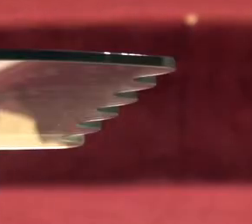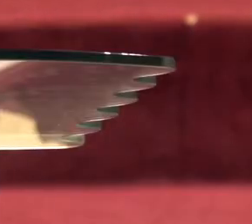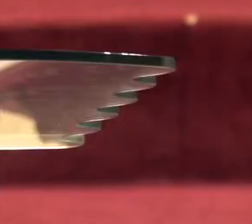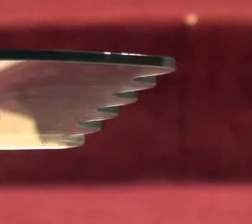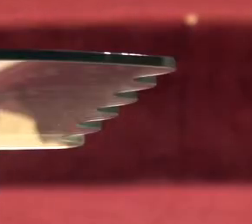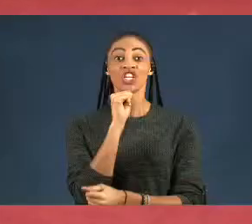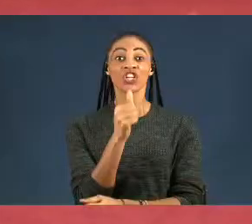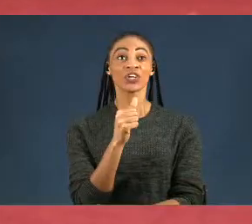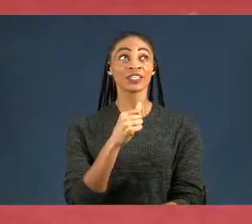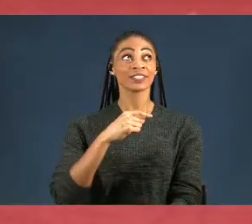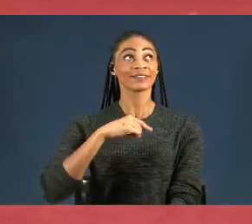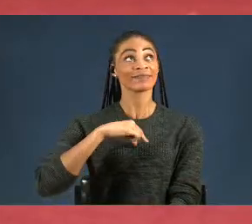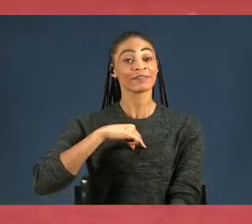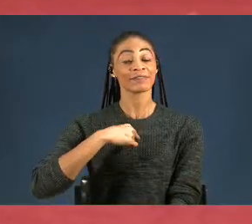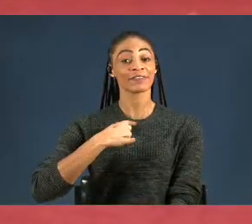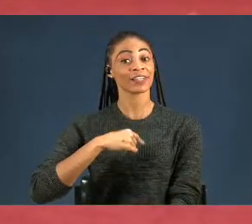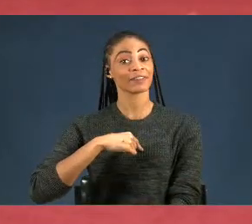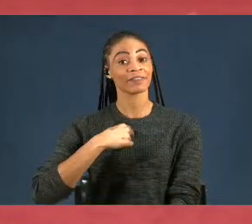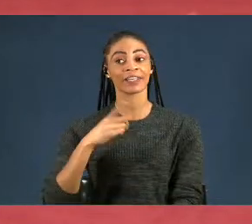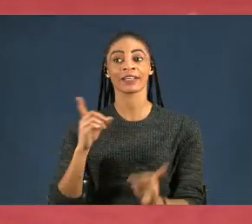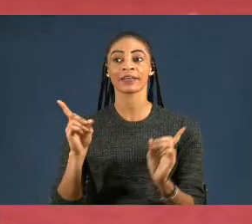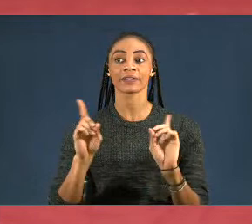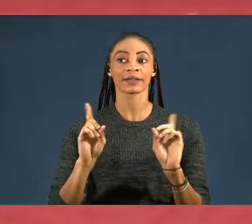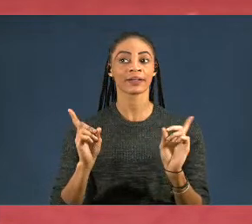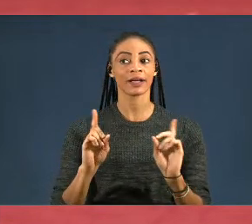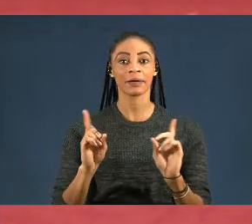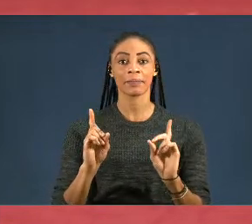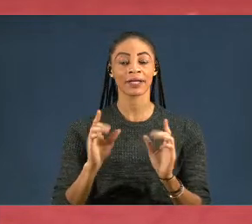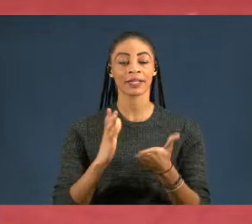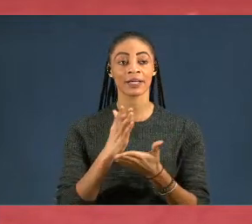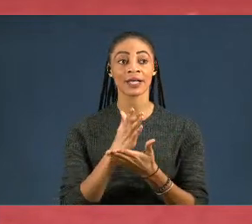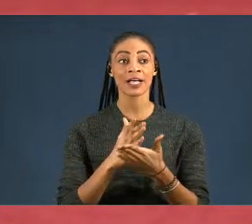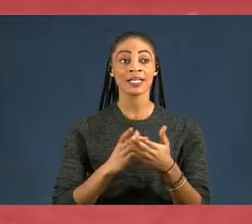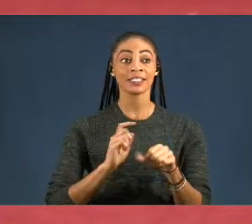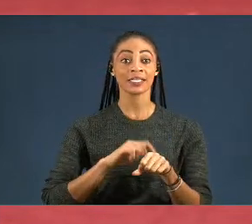Love is not emotions. Sometimes people think that